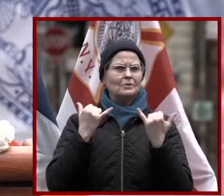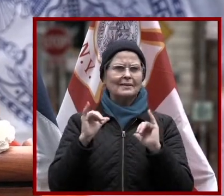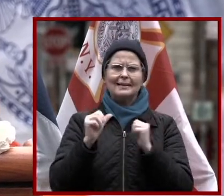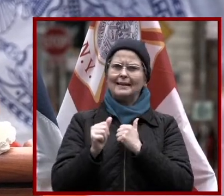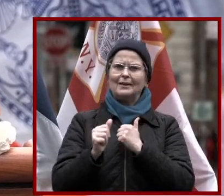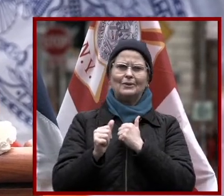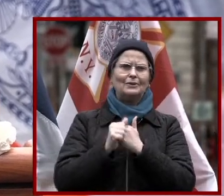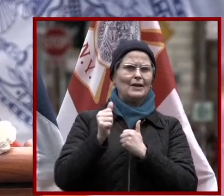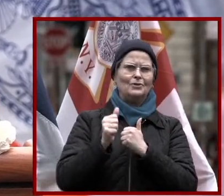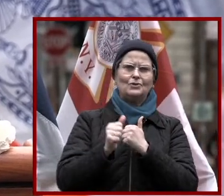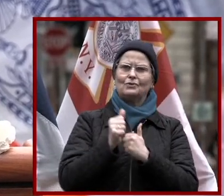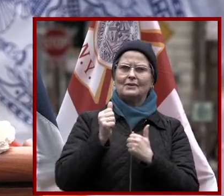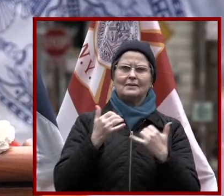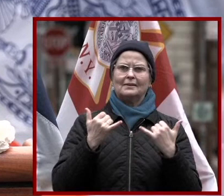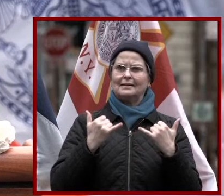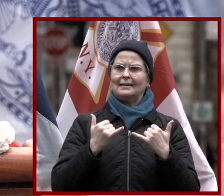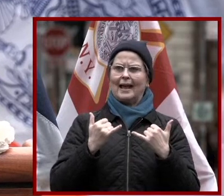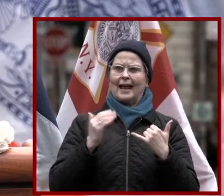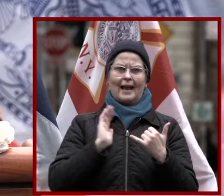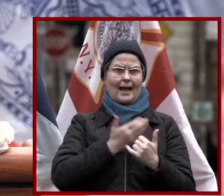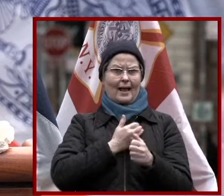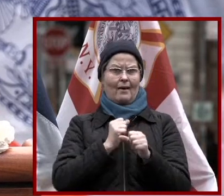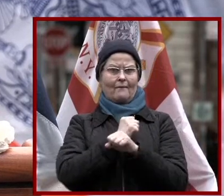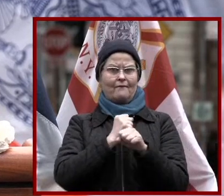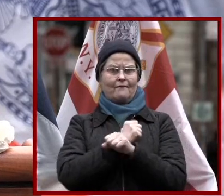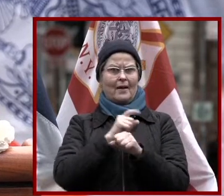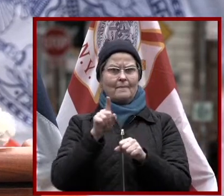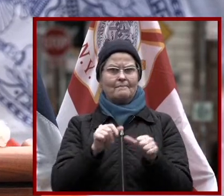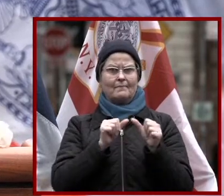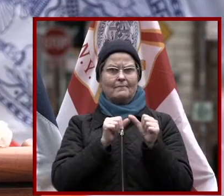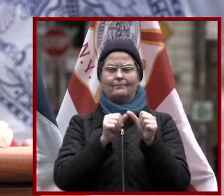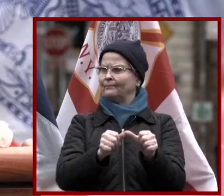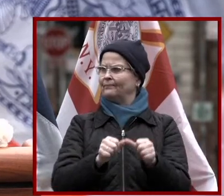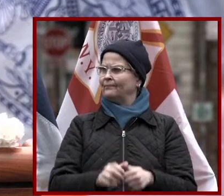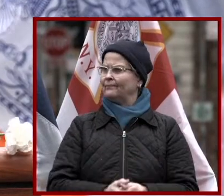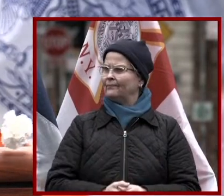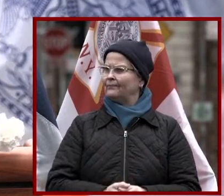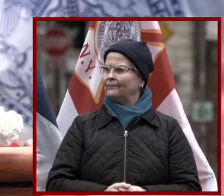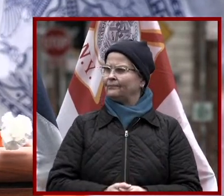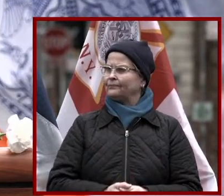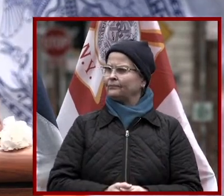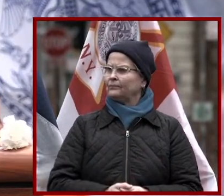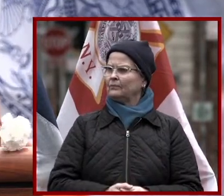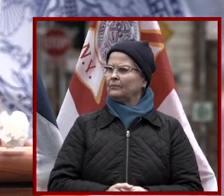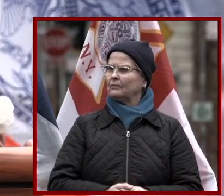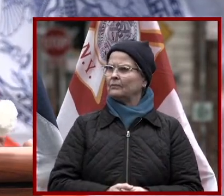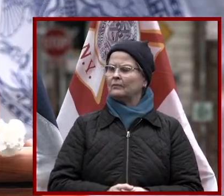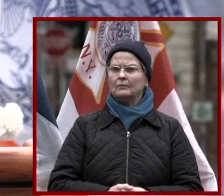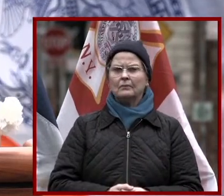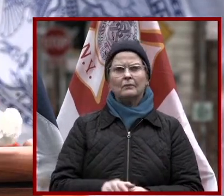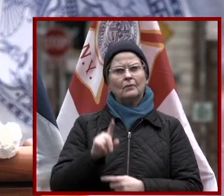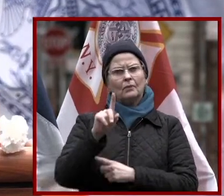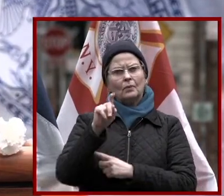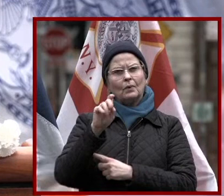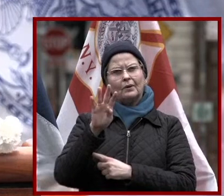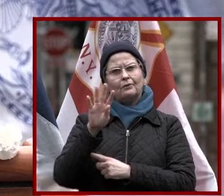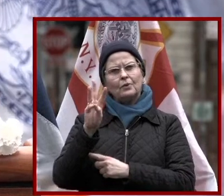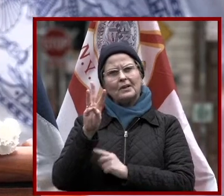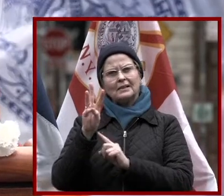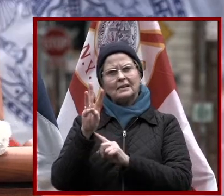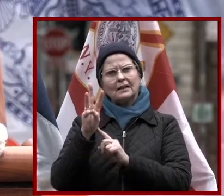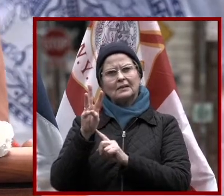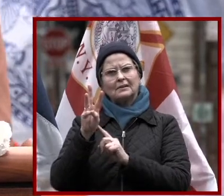America. Our fight must continue. You know, the 146 women who